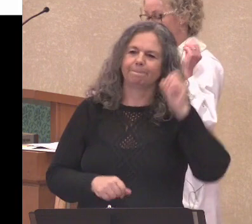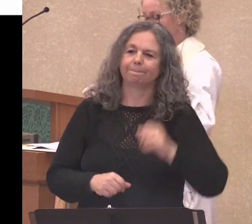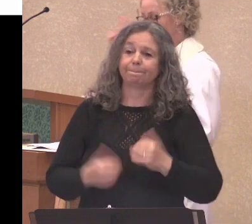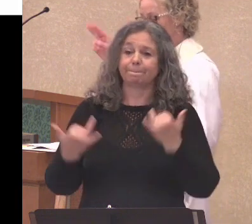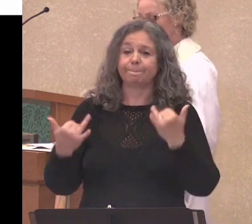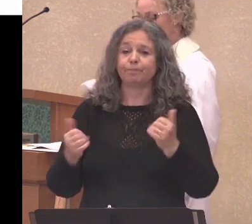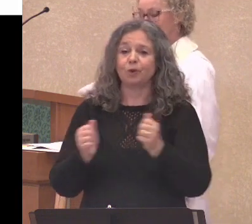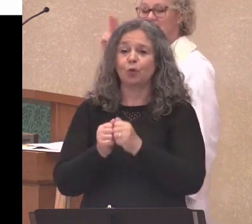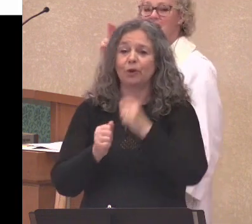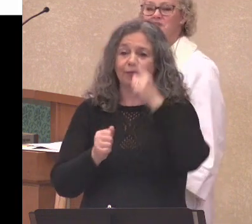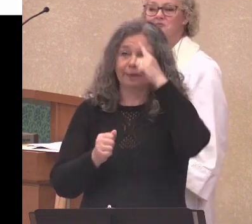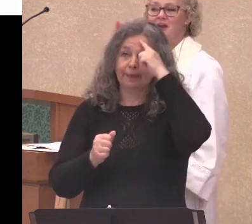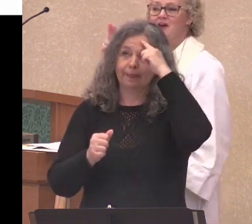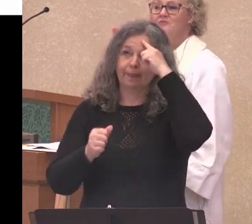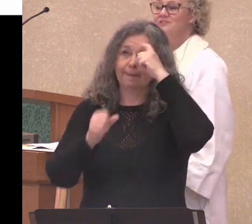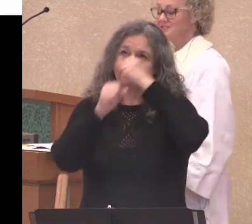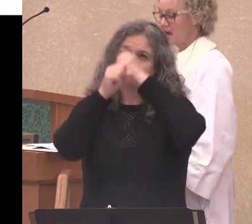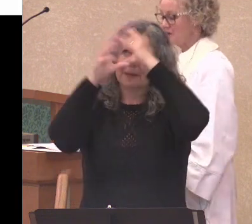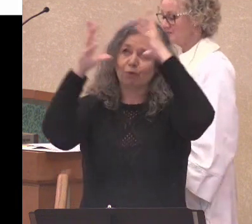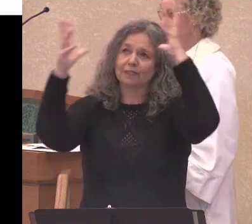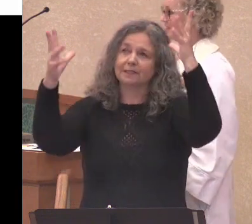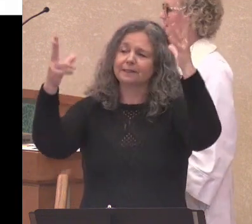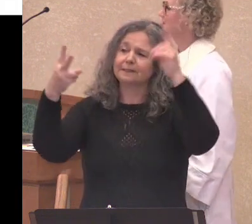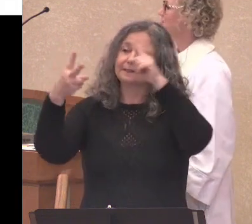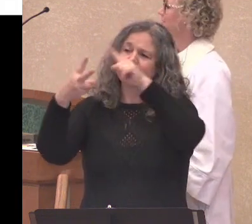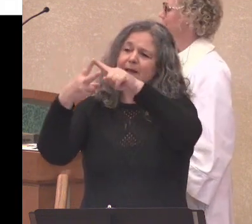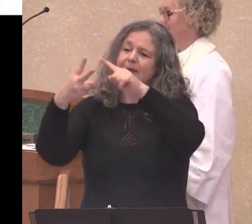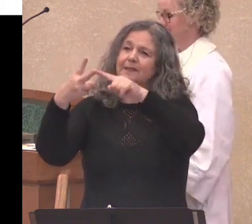Now, with these memories gathered around, it's time